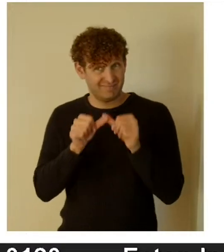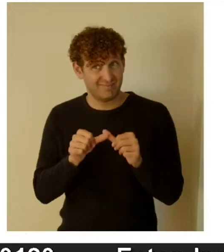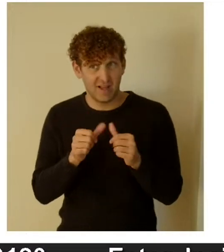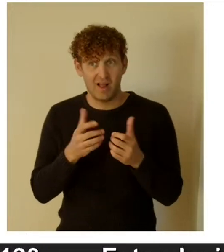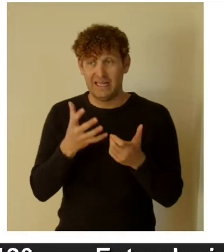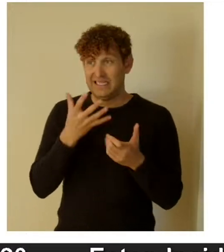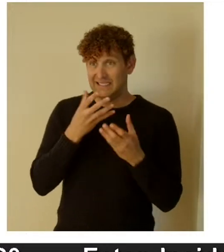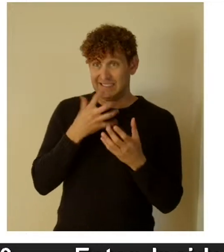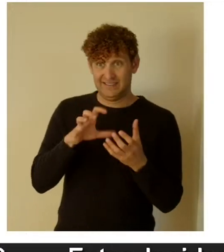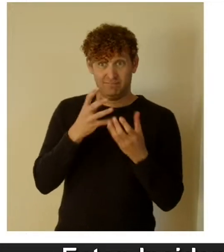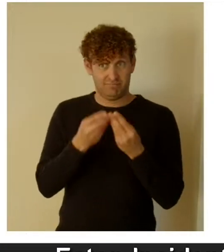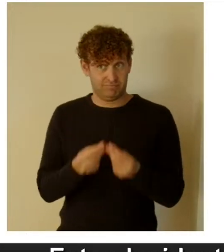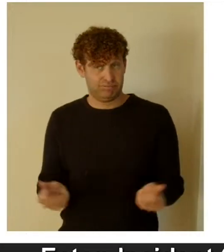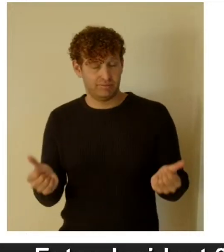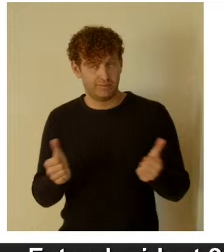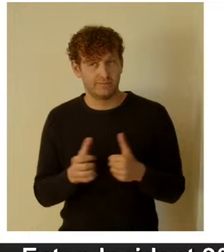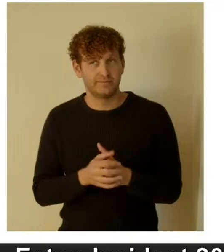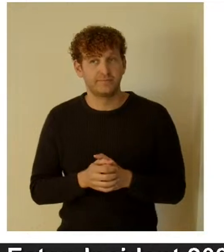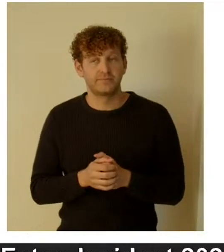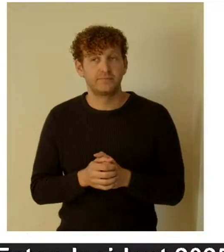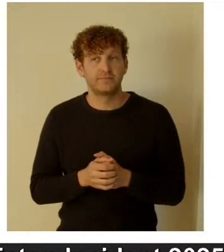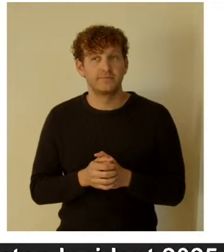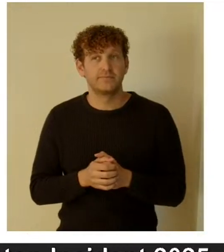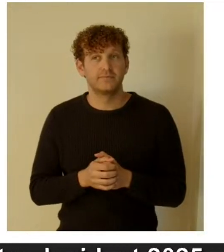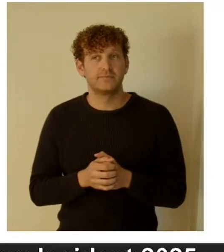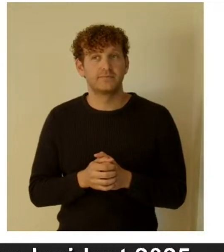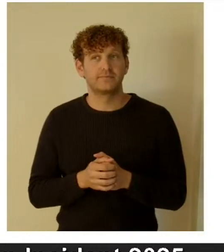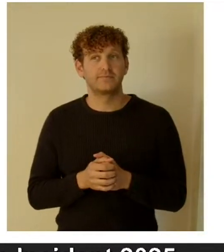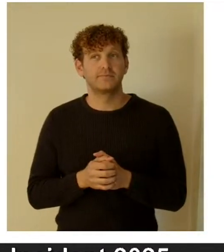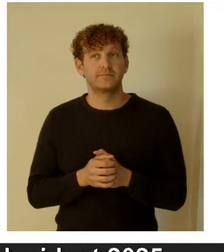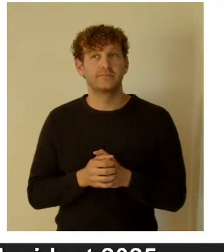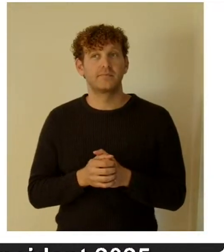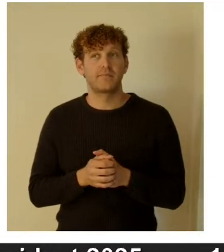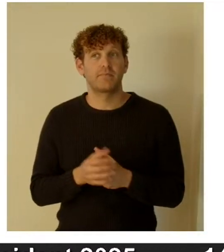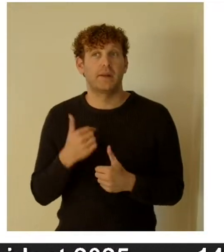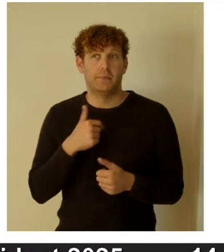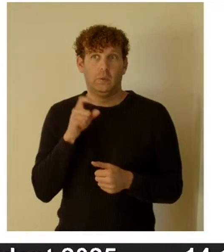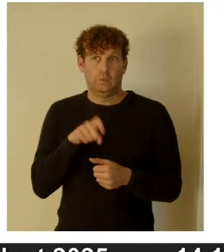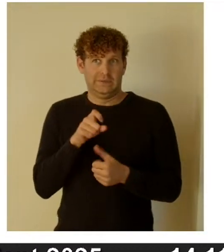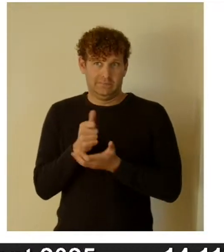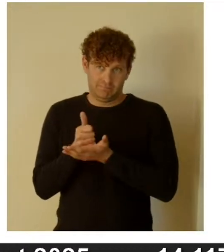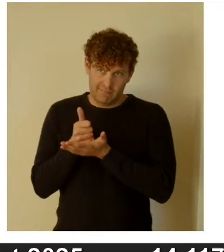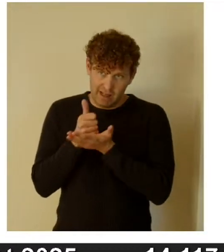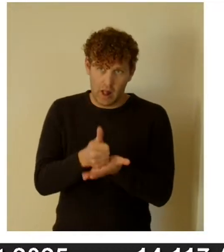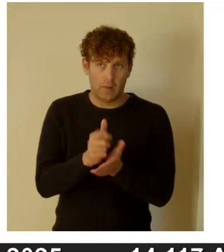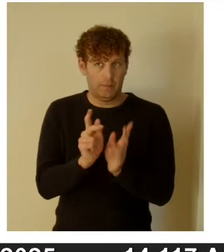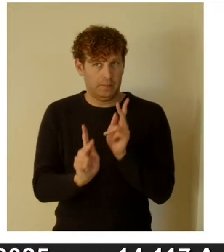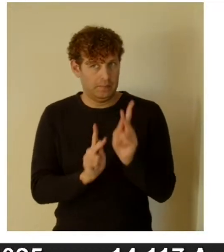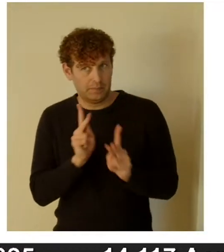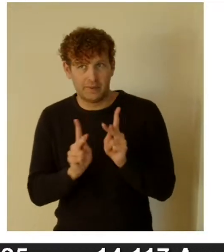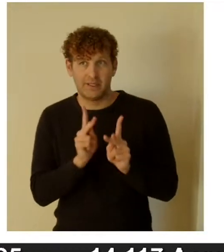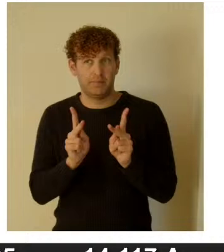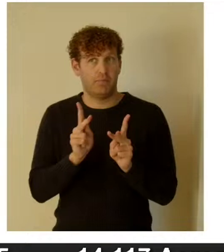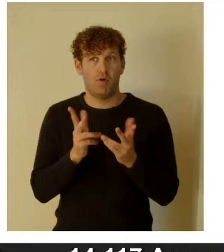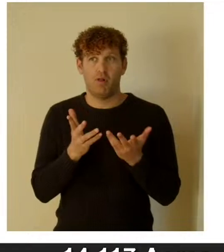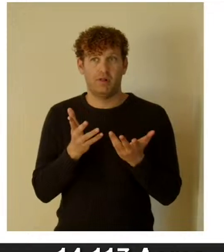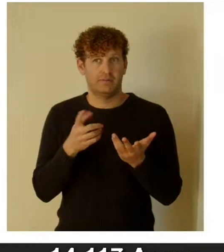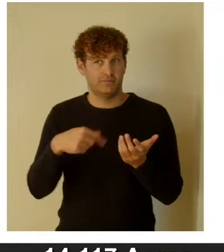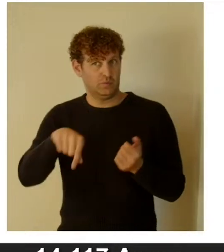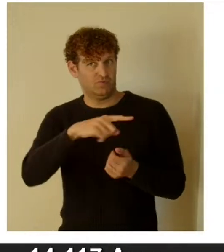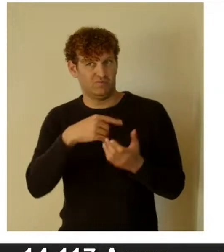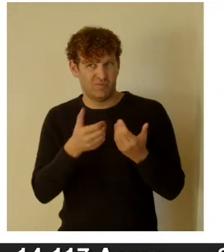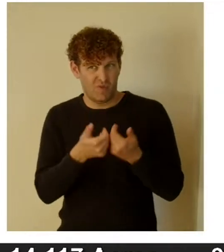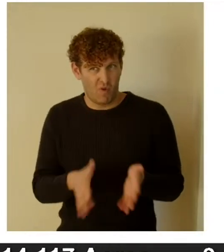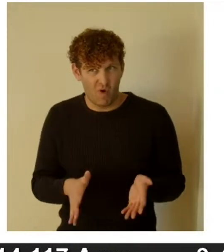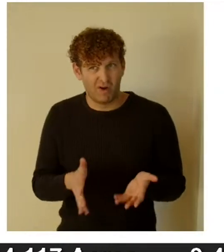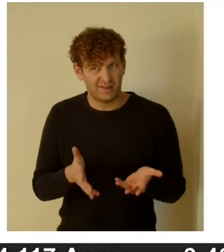with. But we need to help people that have lost loved ones, identify those places